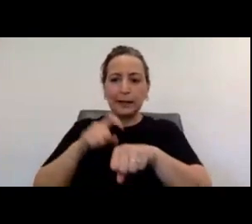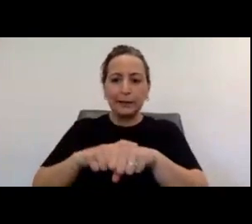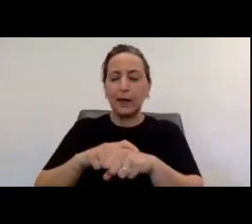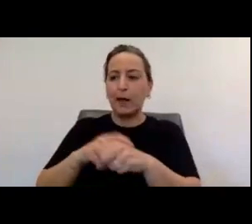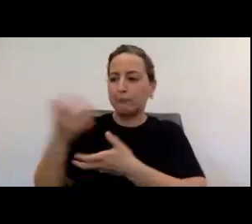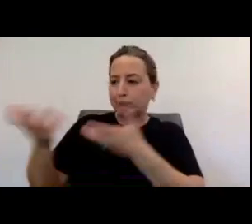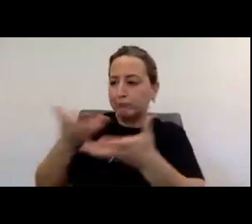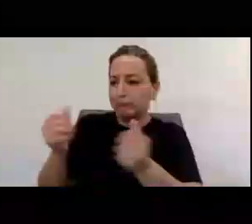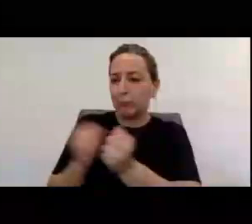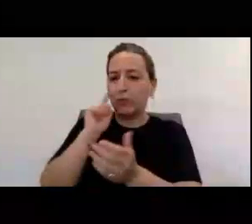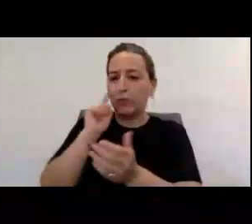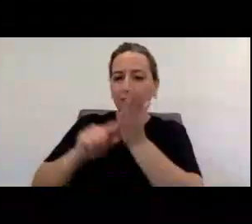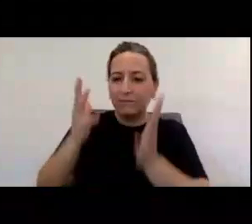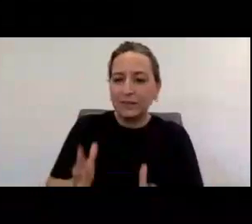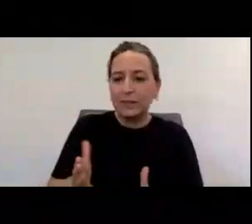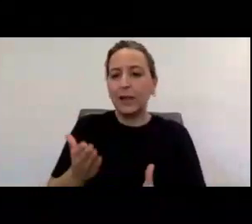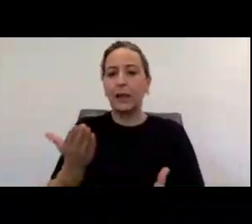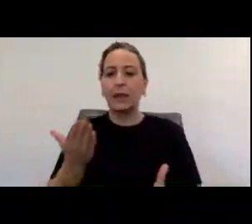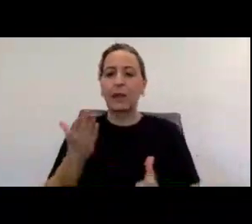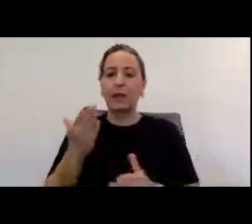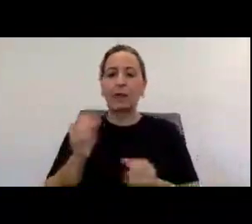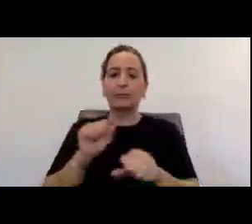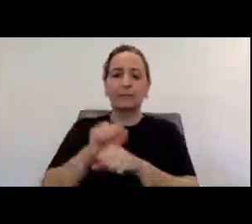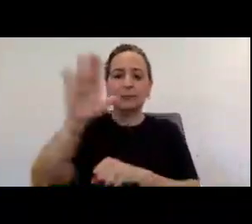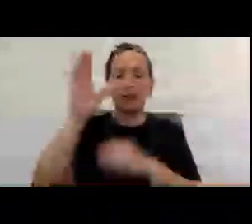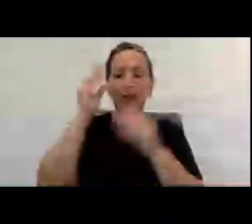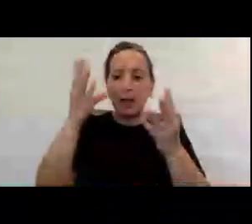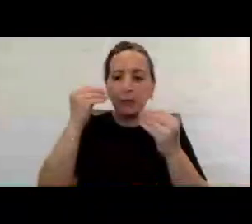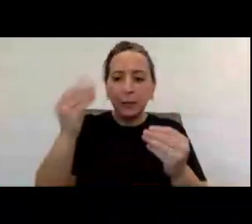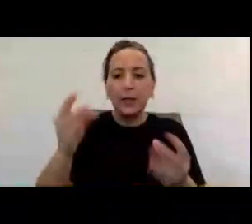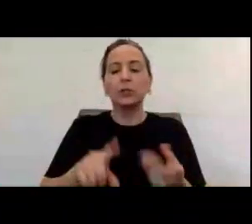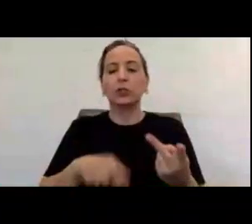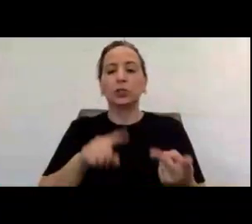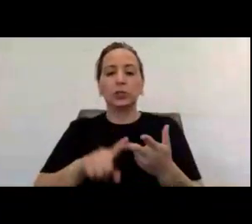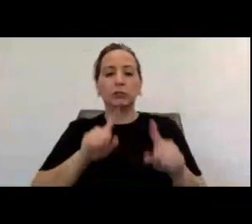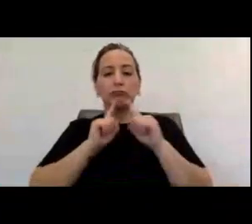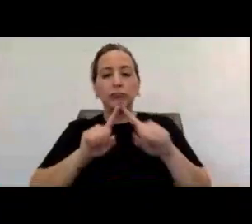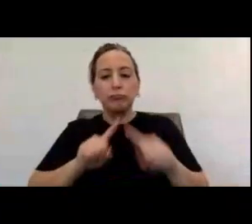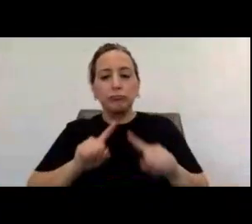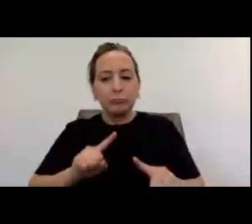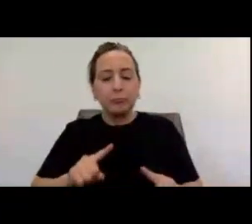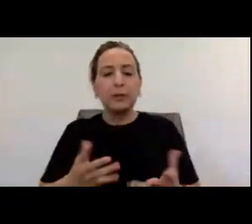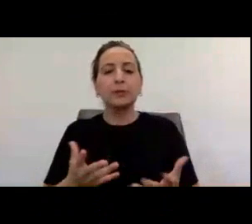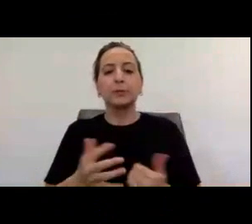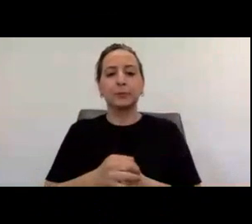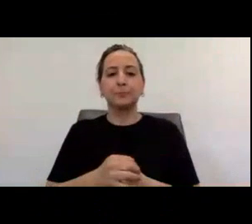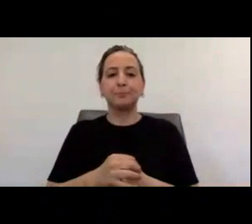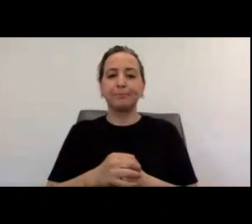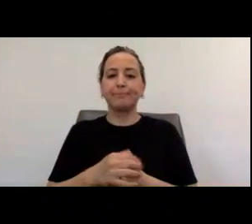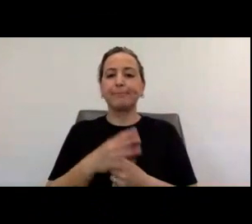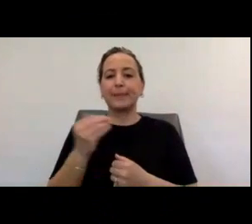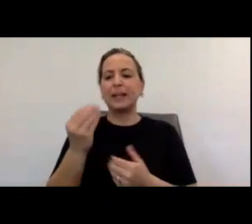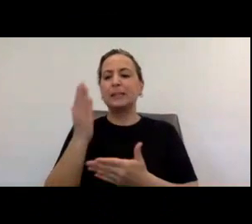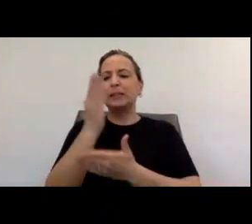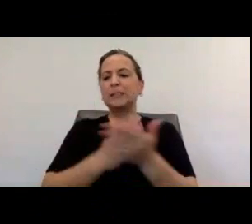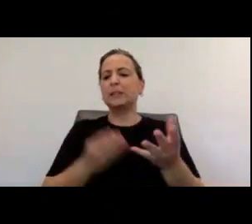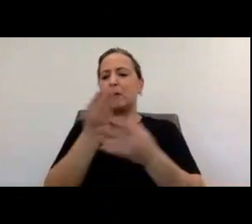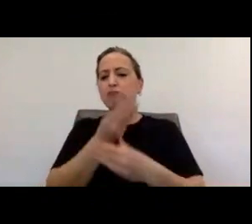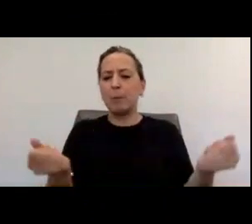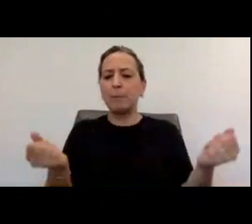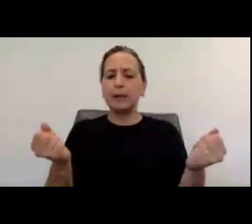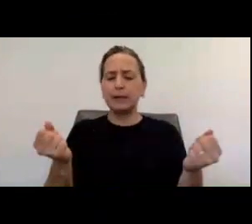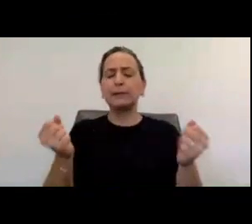investigator, submit all this information, make the respondent aware of the issue? And there are some remedies that can be